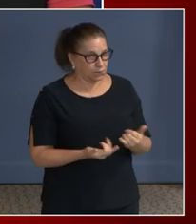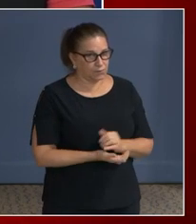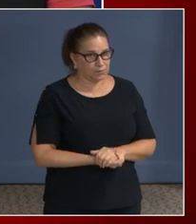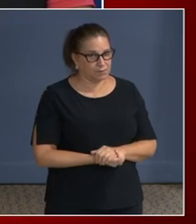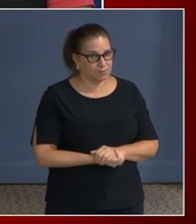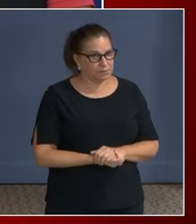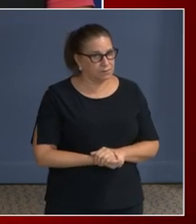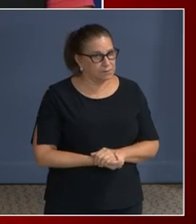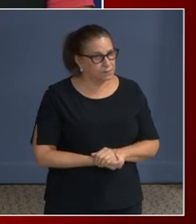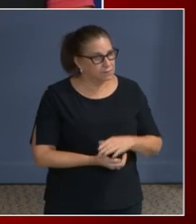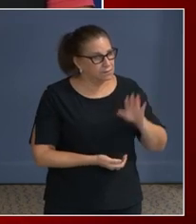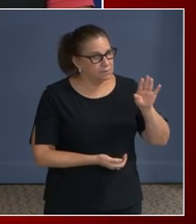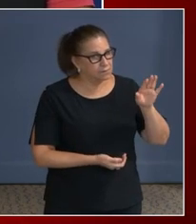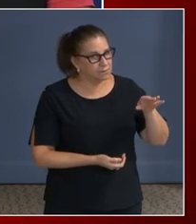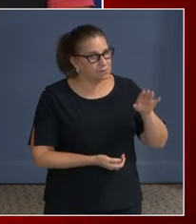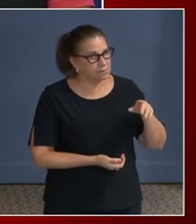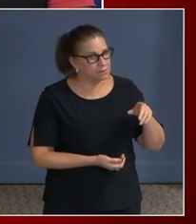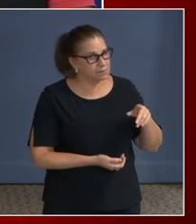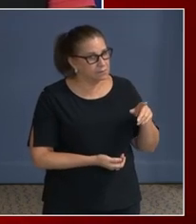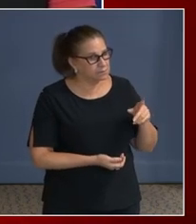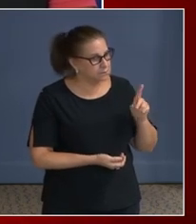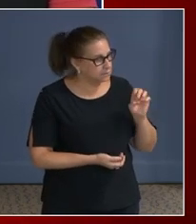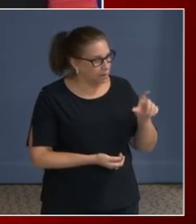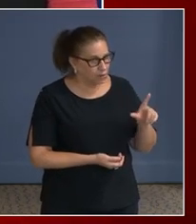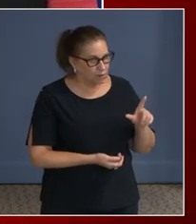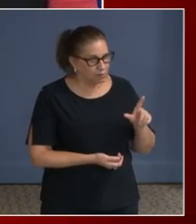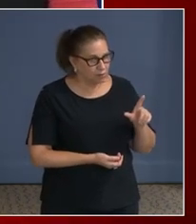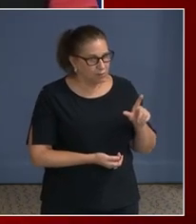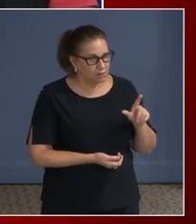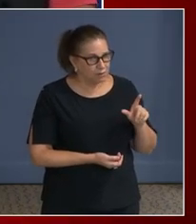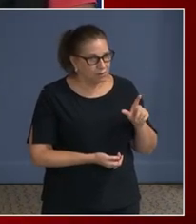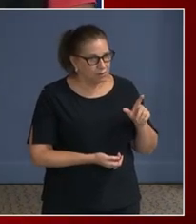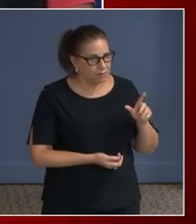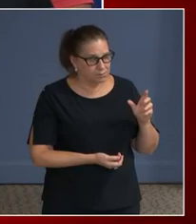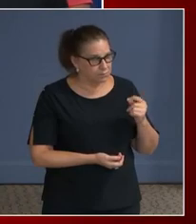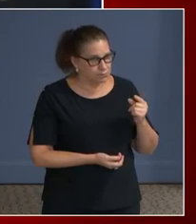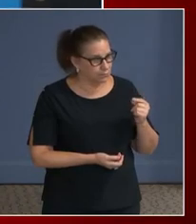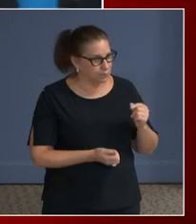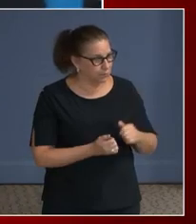were in Delaware this weekend? I'll ask Dr. Nesbitt to address